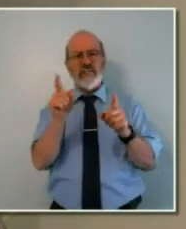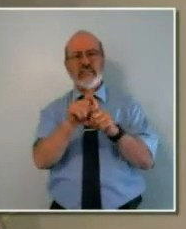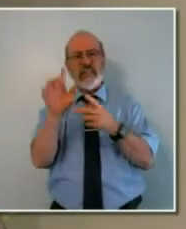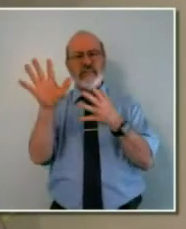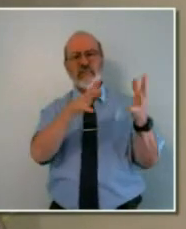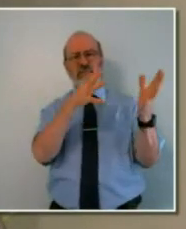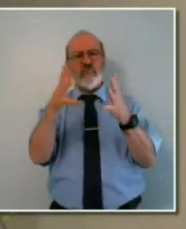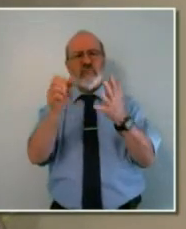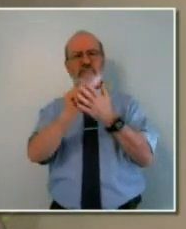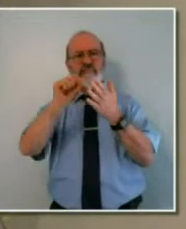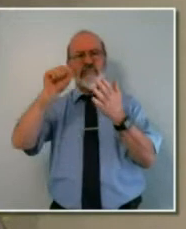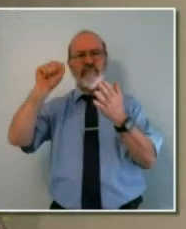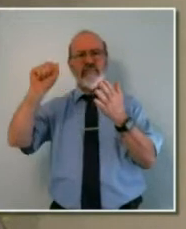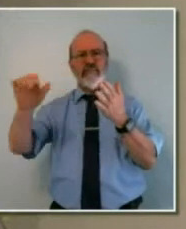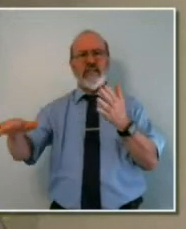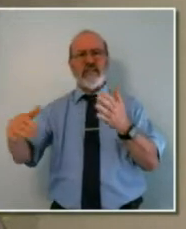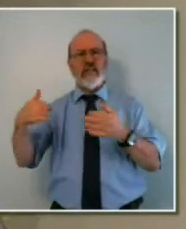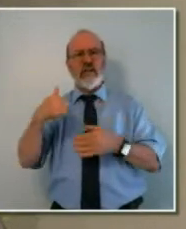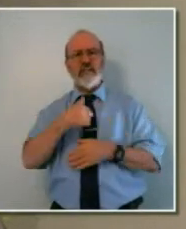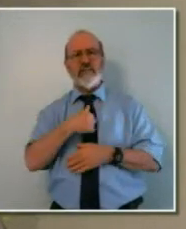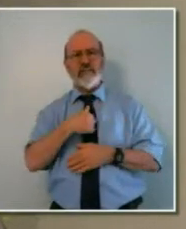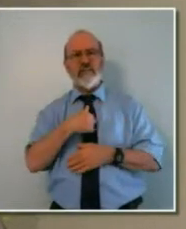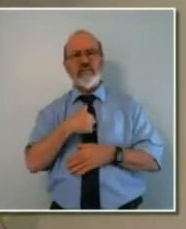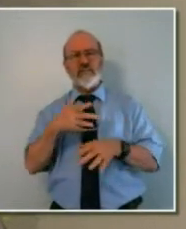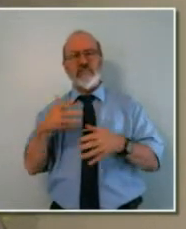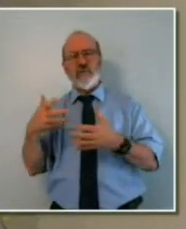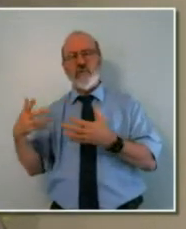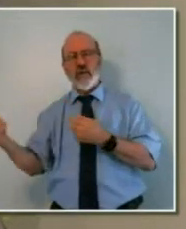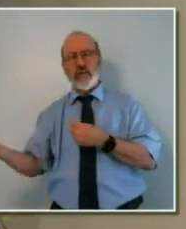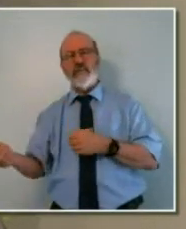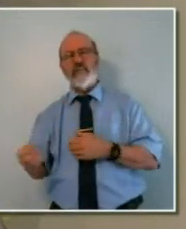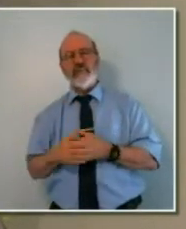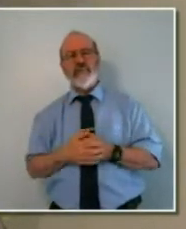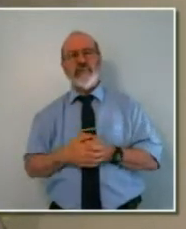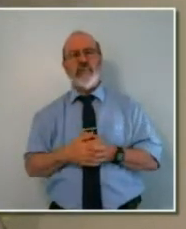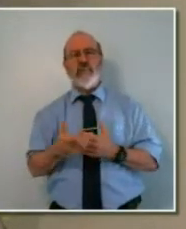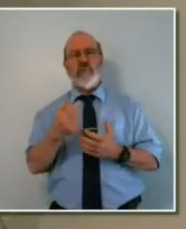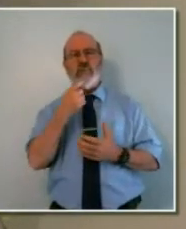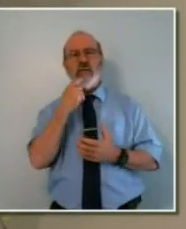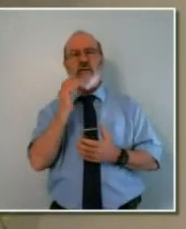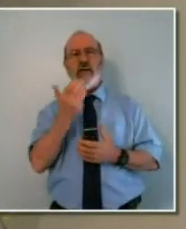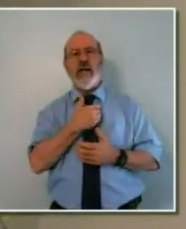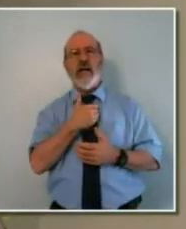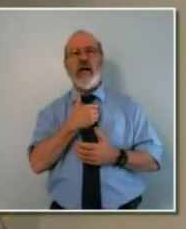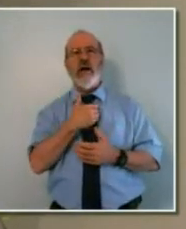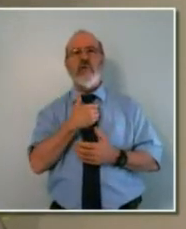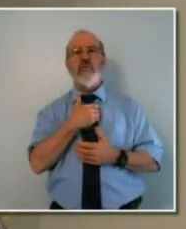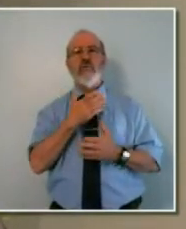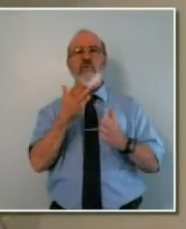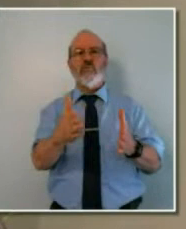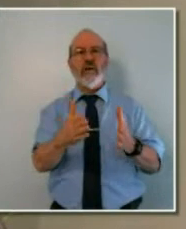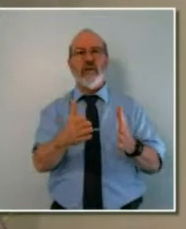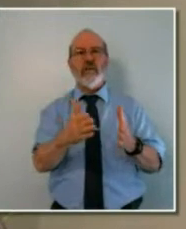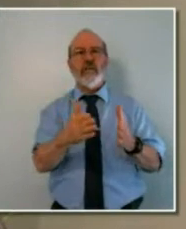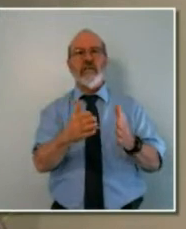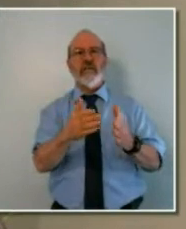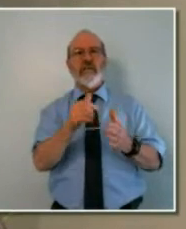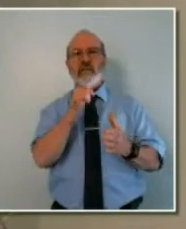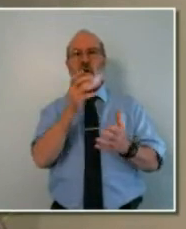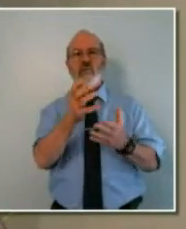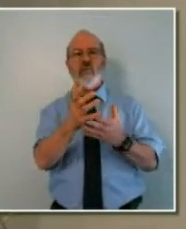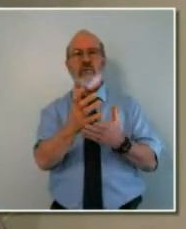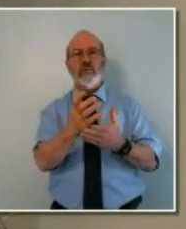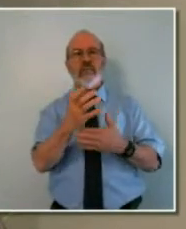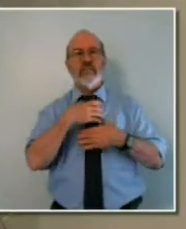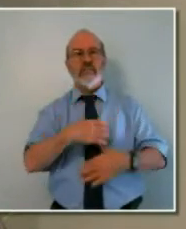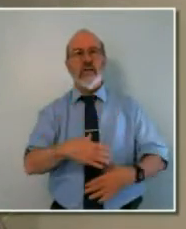taken us away. You know what it's saying? Our condition is not one we desire, but our